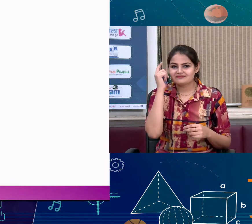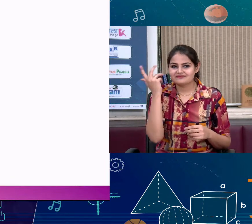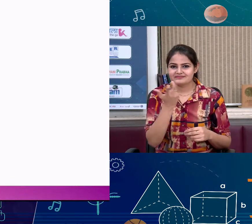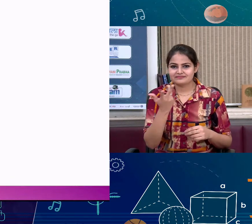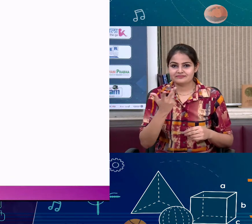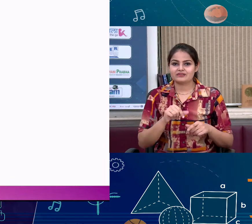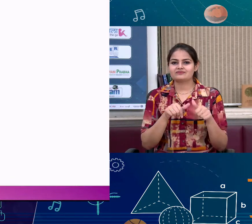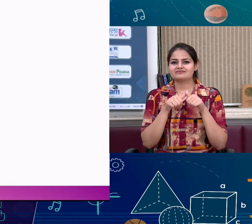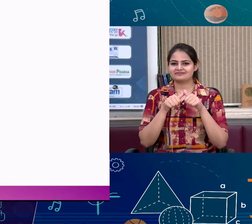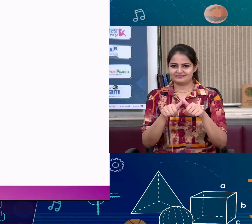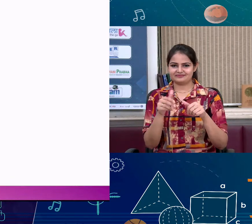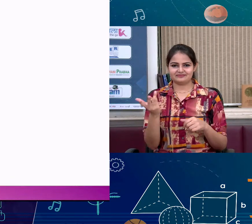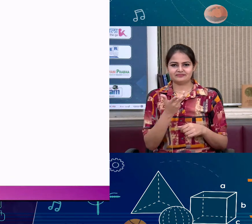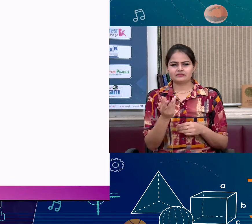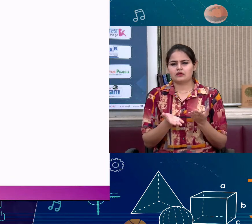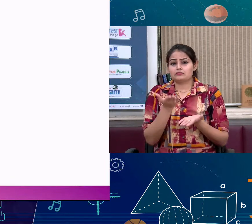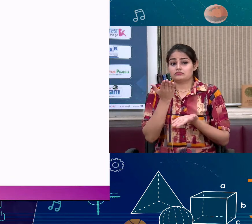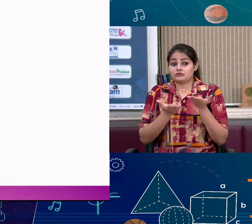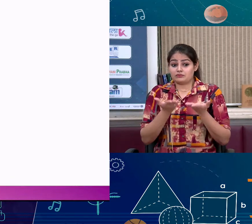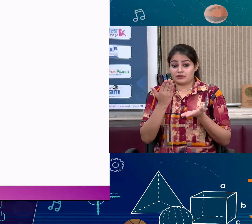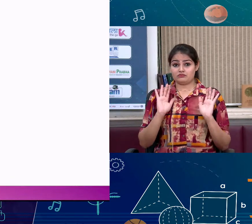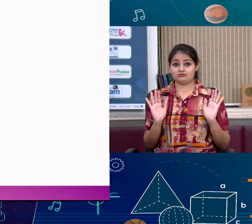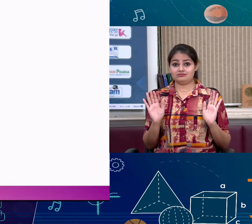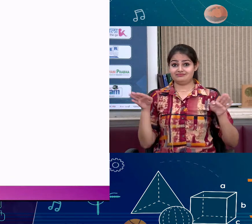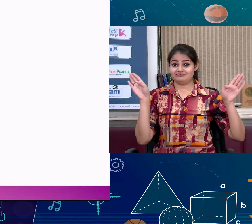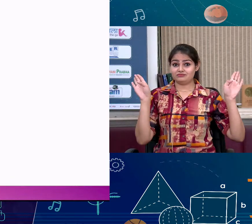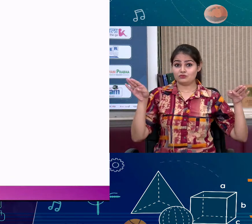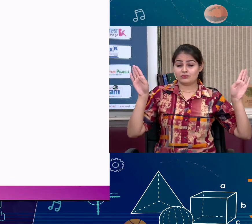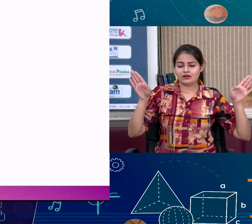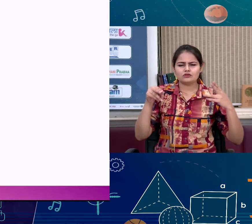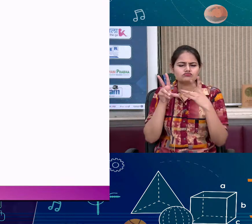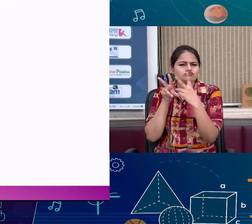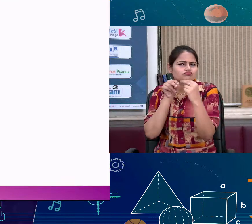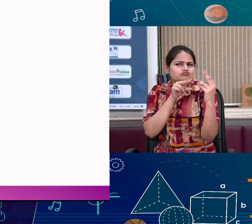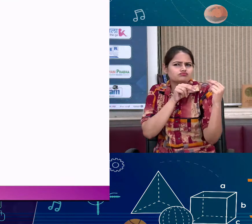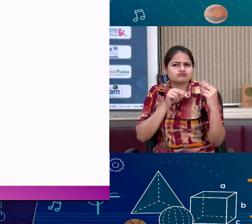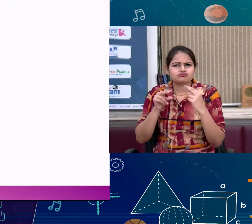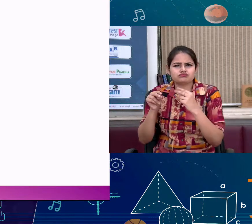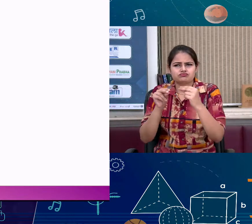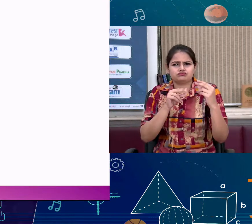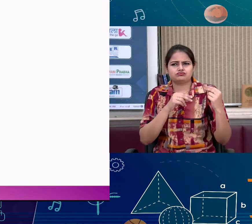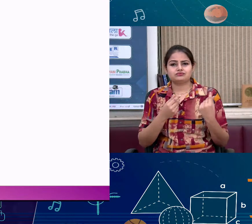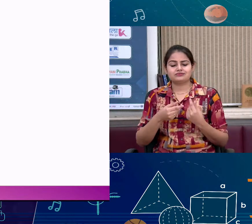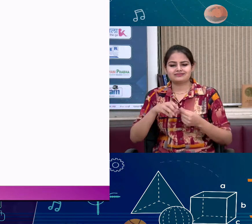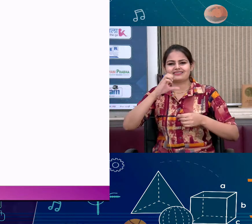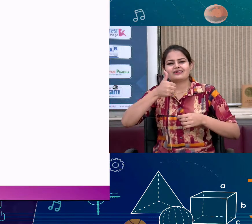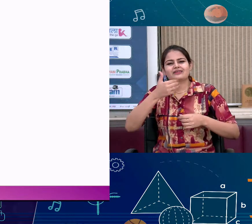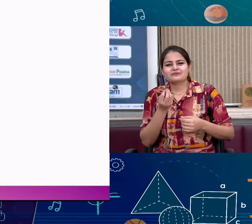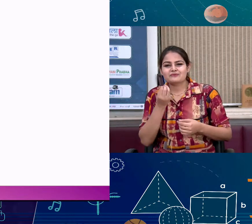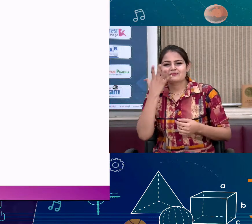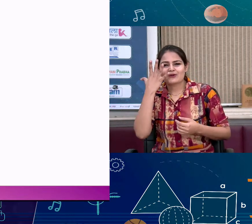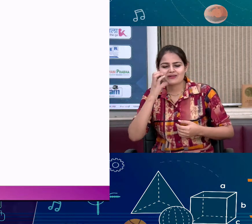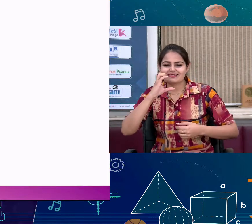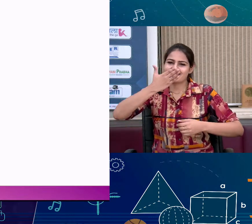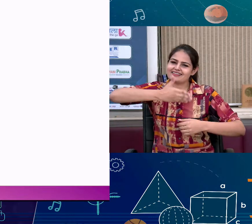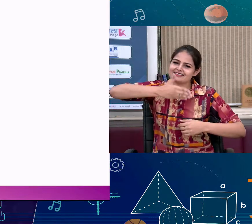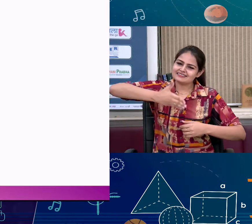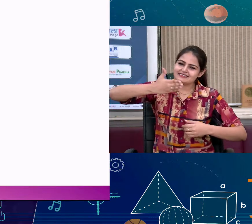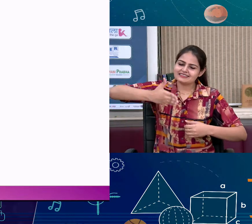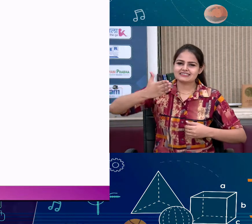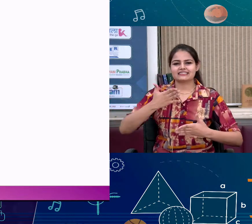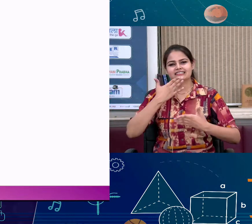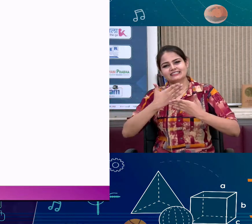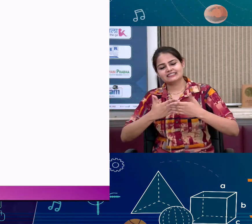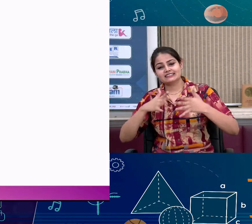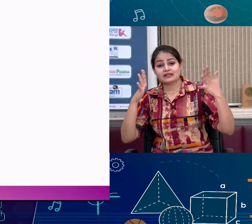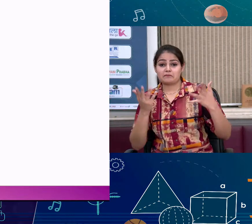could be, the birds might be wishing or greeting each other, inquiring each other's well-being, or they must be talking, what you had